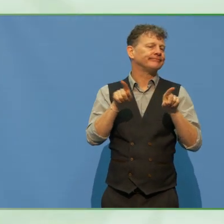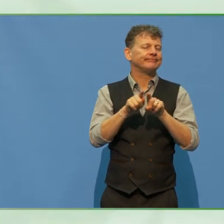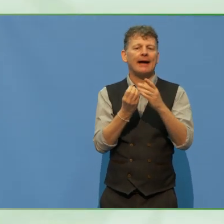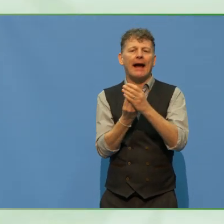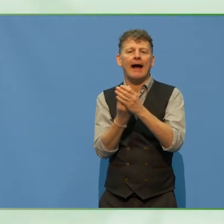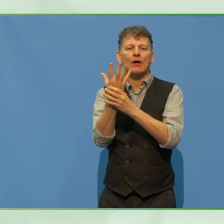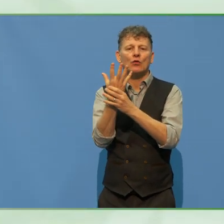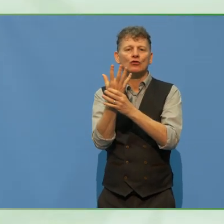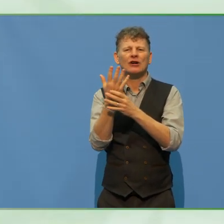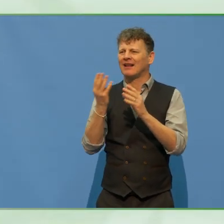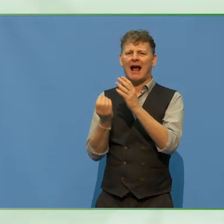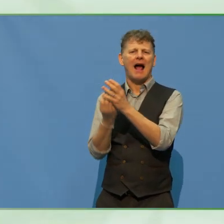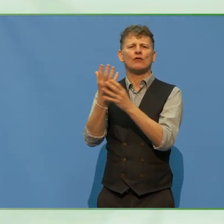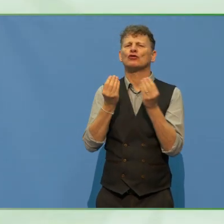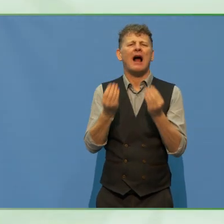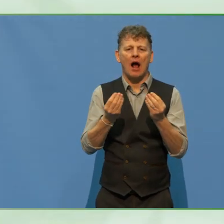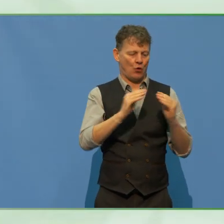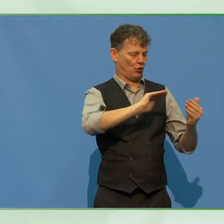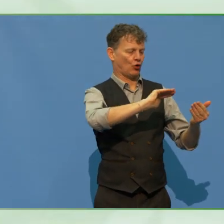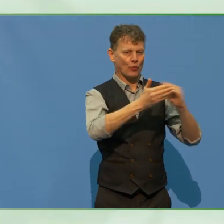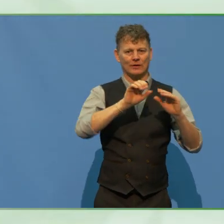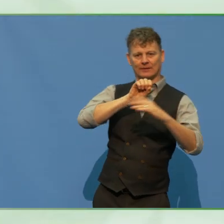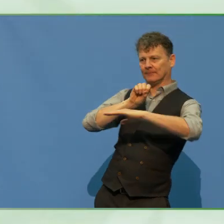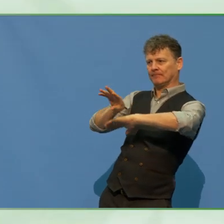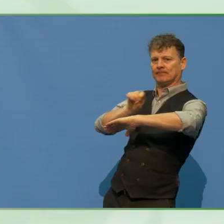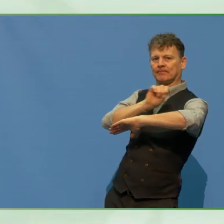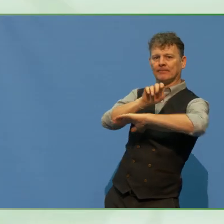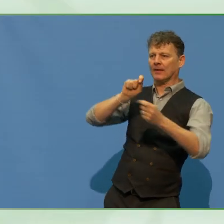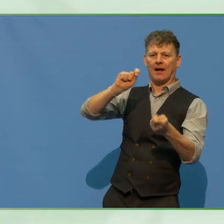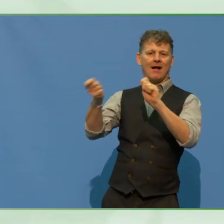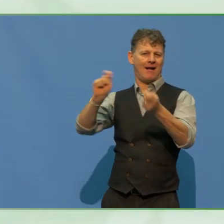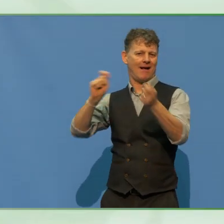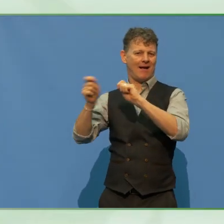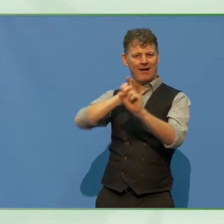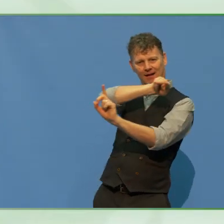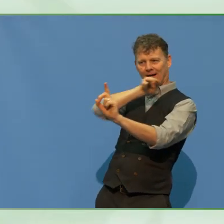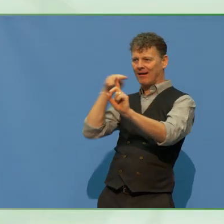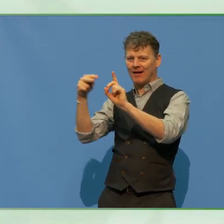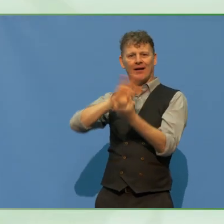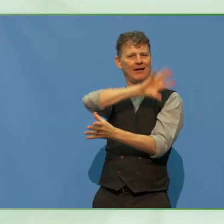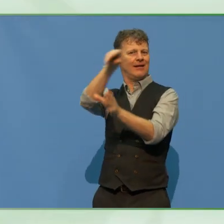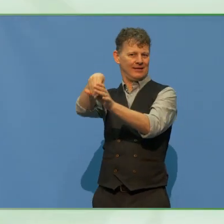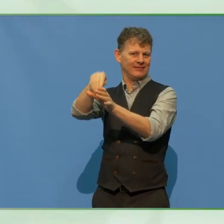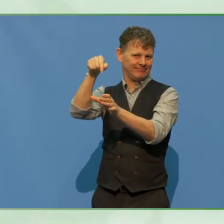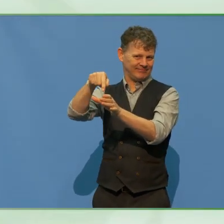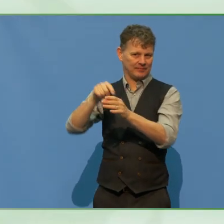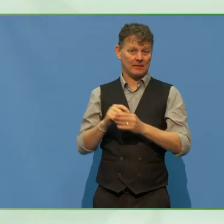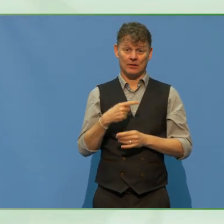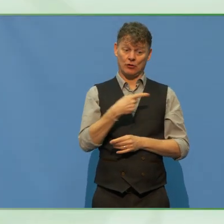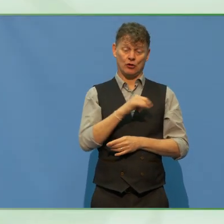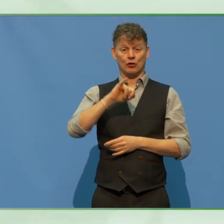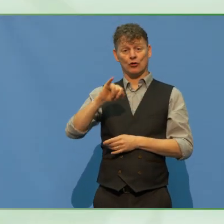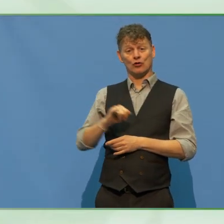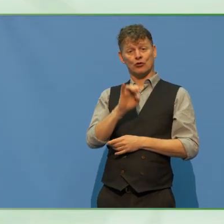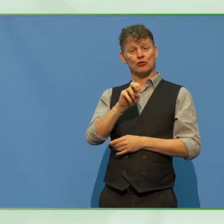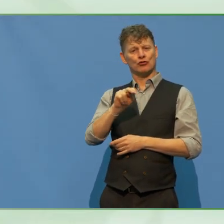from communities and for them to be at the heart and center of every practice. But I think very specifically what I admire so much about Jenny is